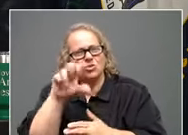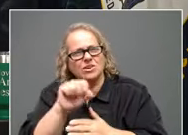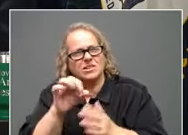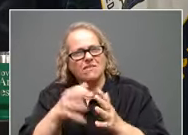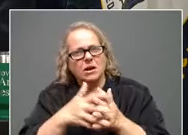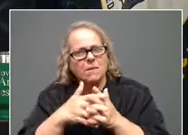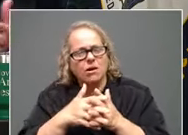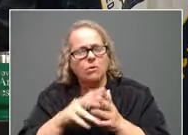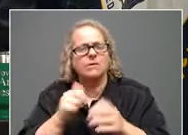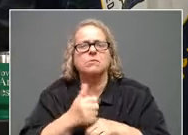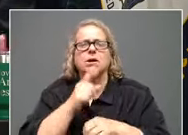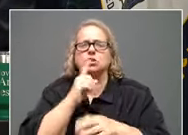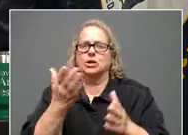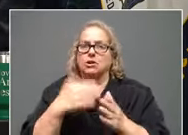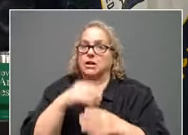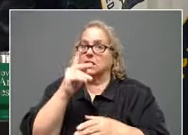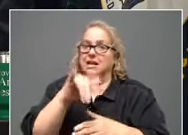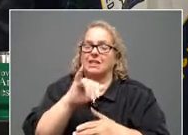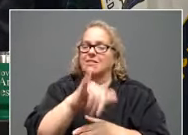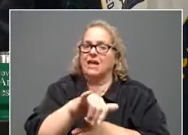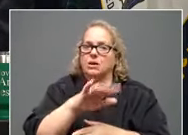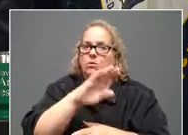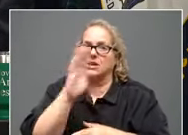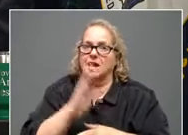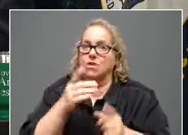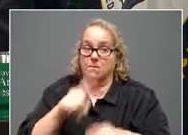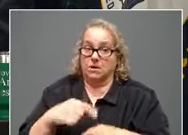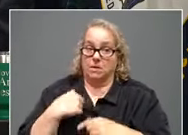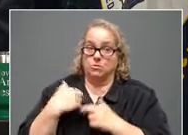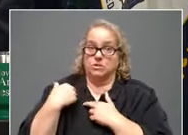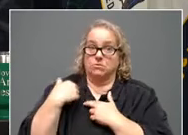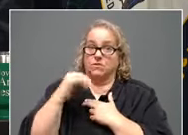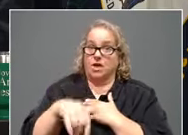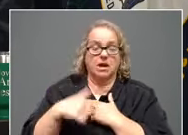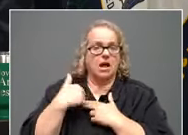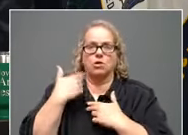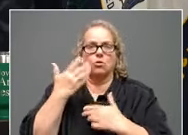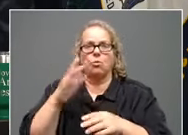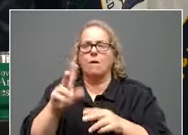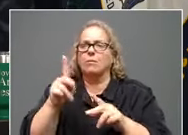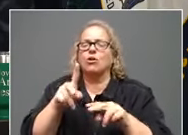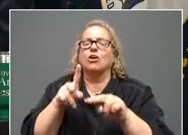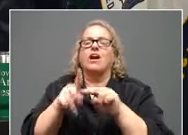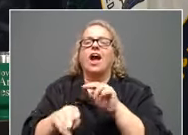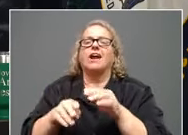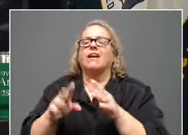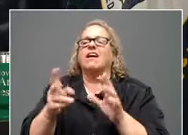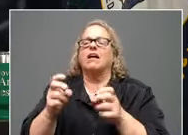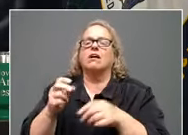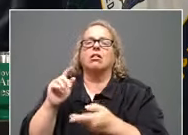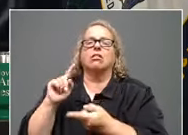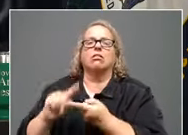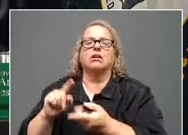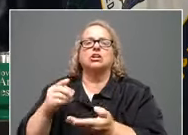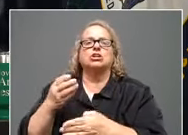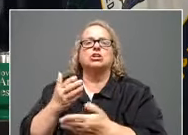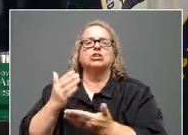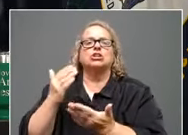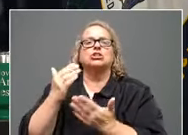sure, certainly here in Kentucky, which I'm responsible for, that we're not cutting corners and that doesn't happen here. All right, anybody I